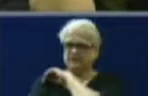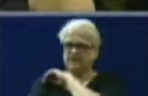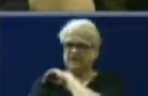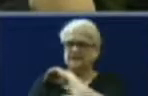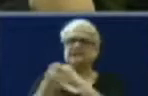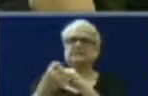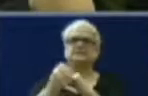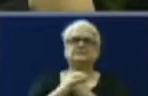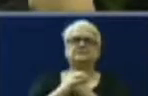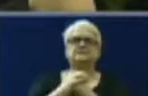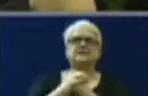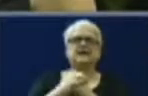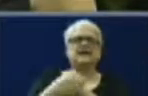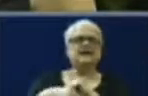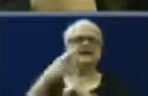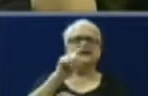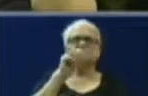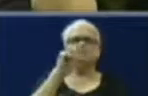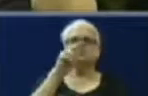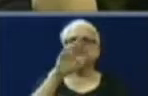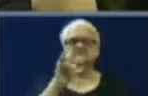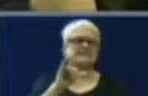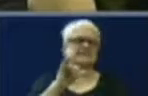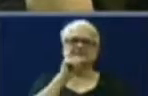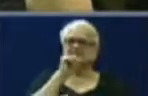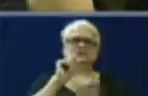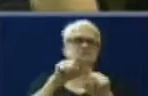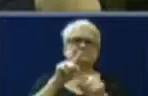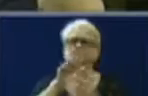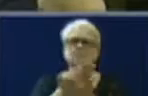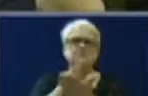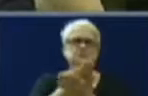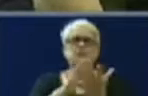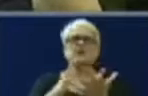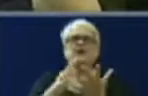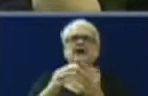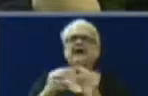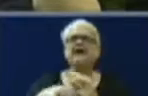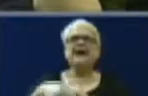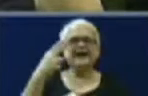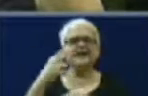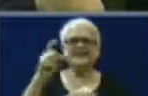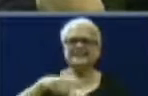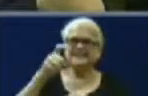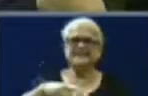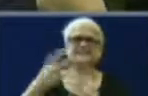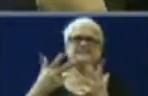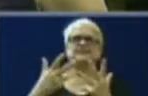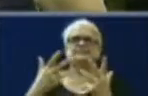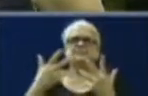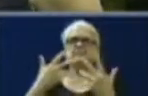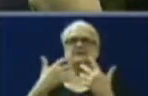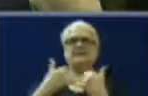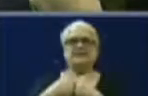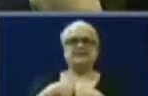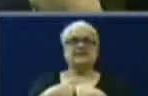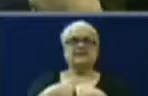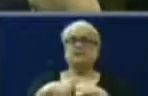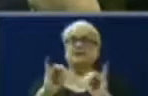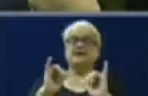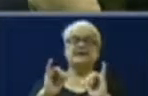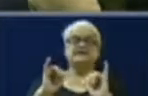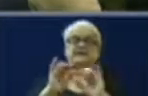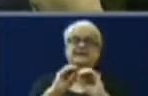high truancy, high special needs. These gap kids are not keeping up across the district. And we still have the disparity I mentioned